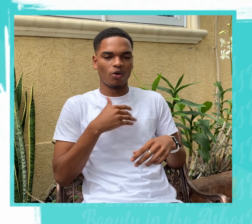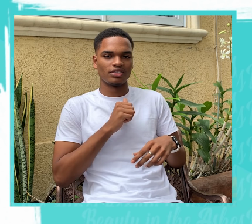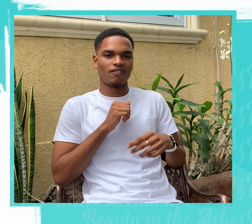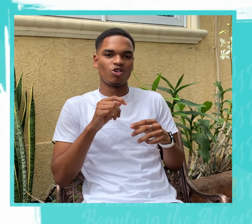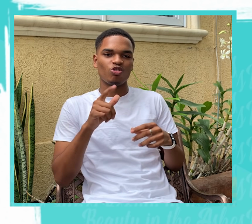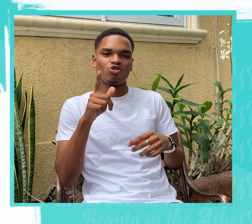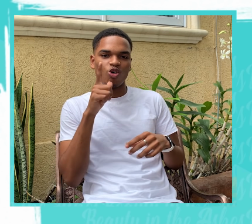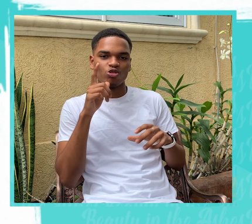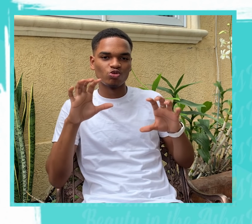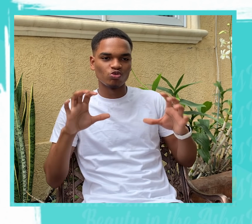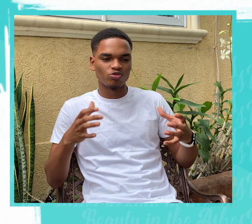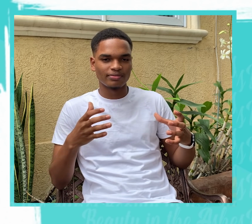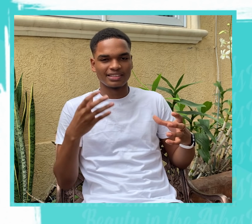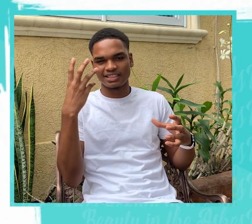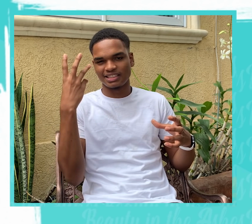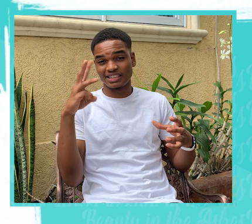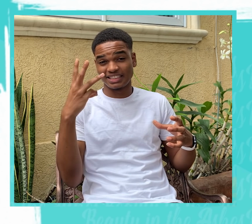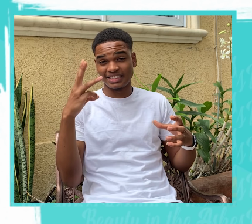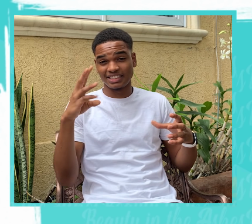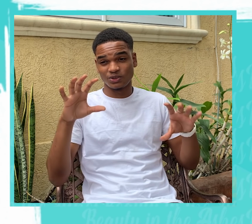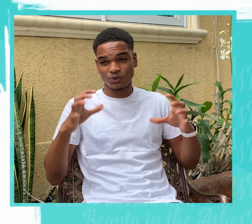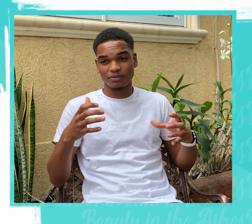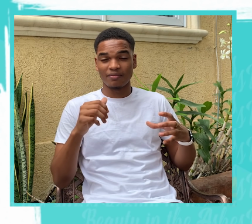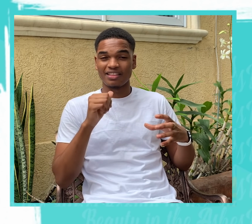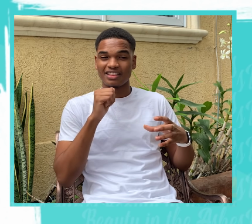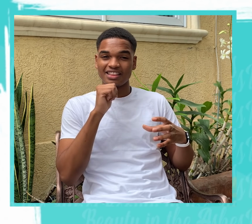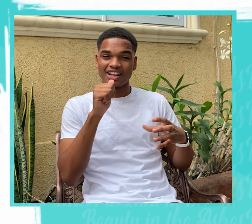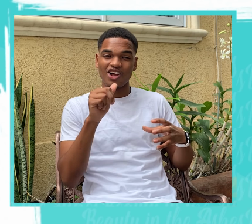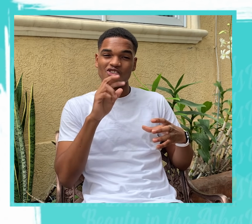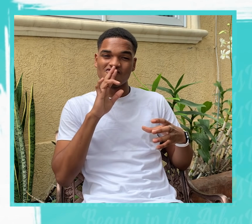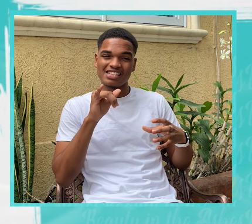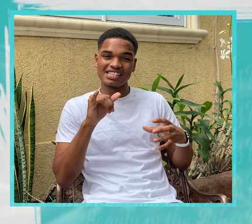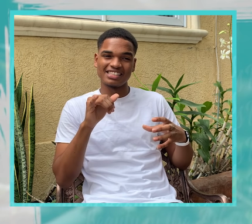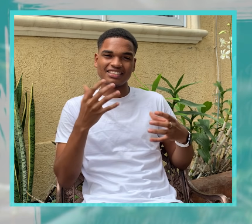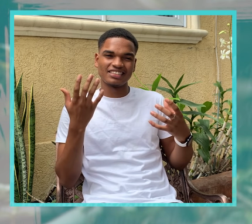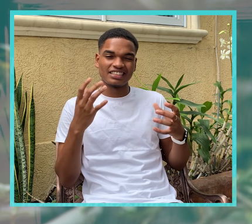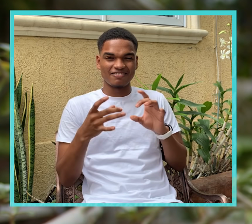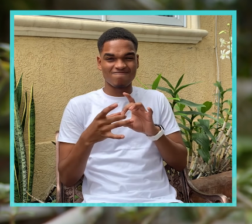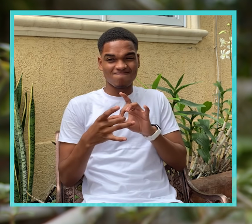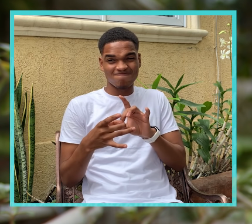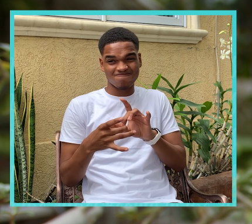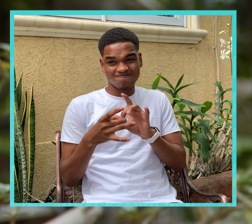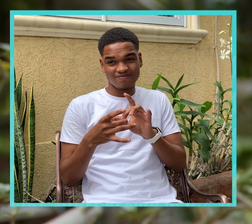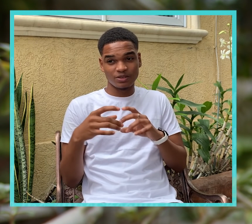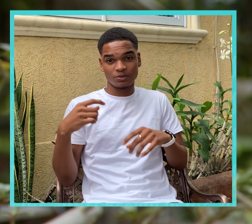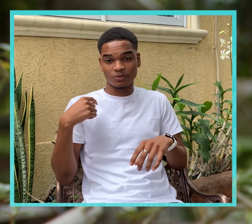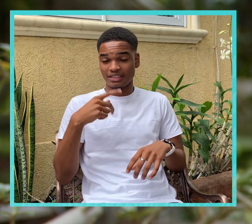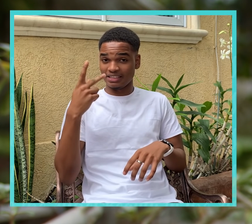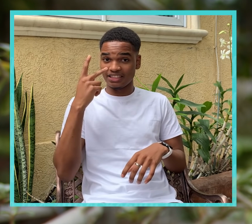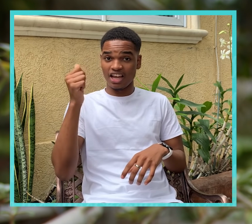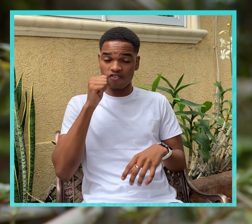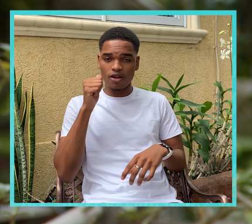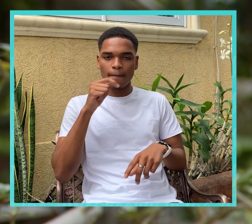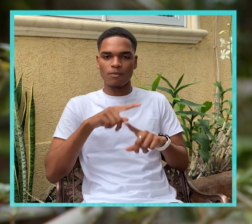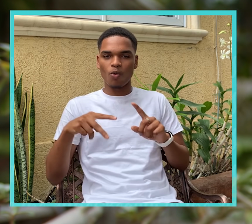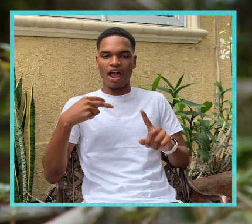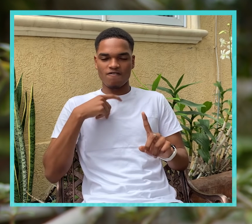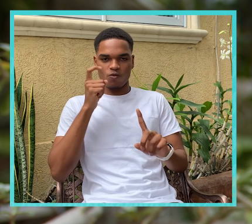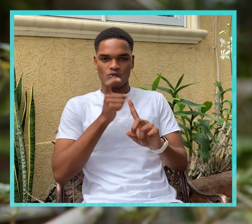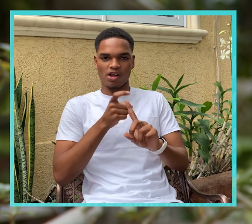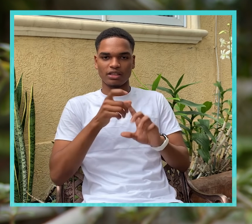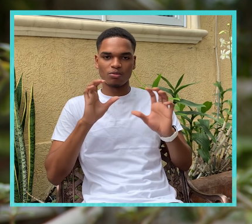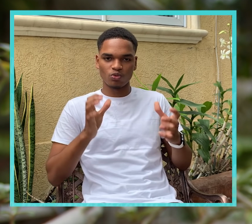16 of us. We're not, we're not close as in, you see, we see each other every day, but we have a WhatsApp group. Yeah.